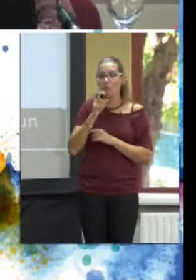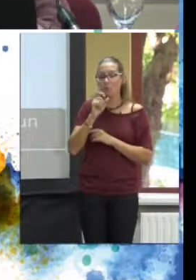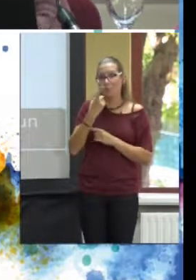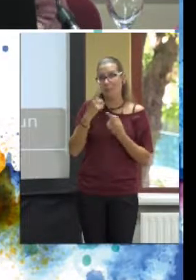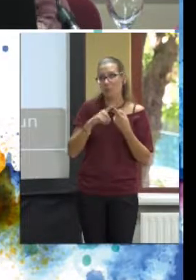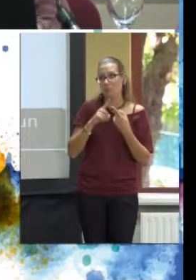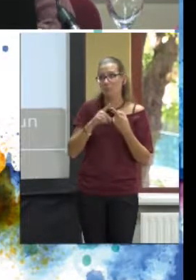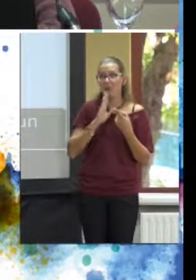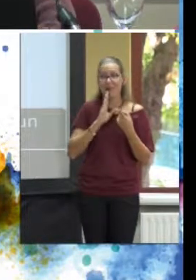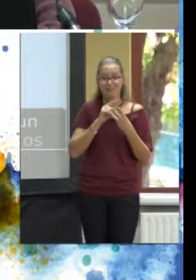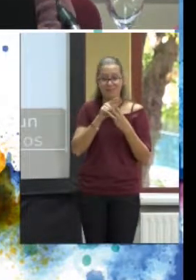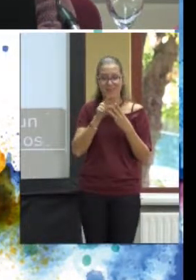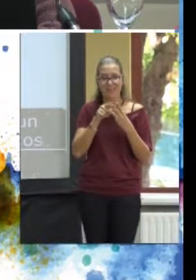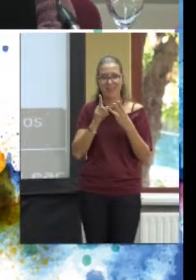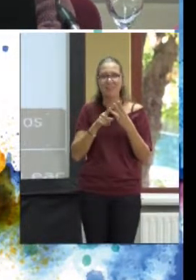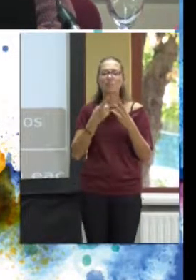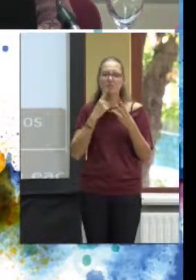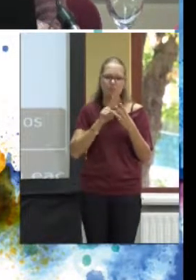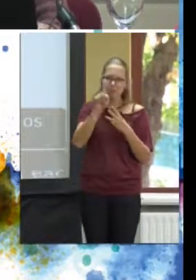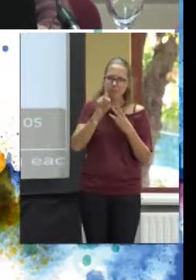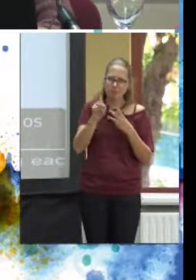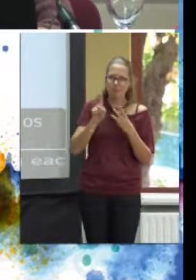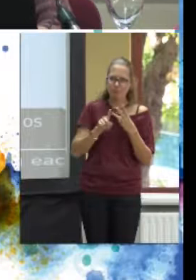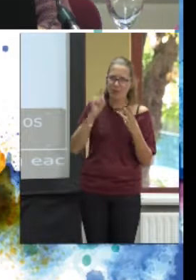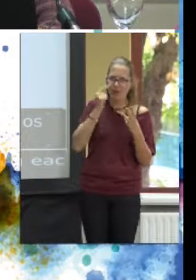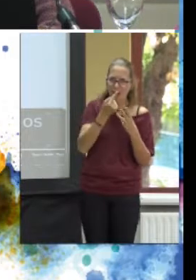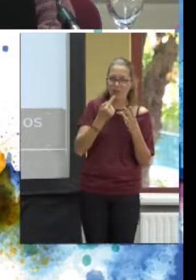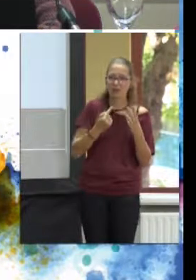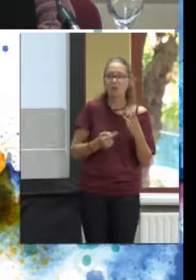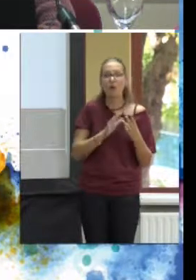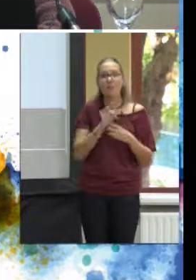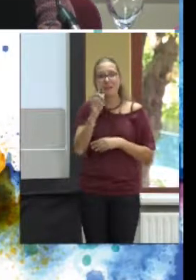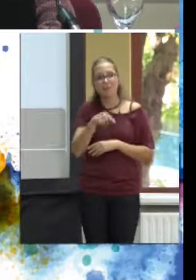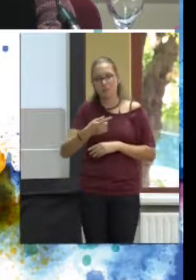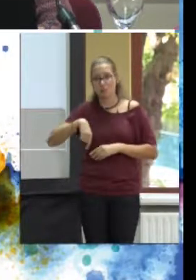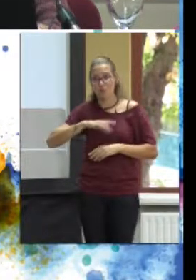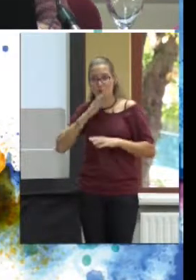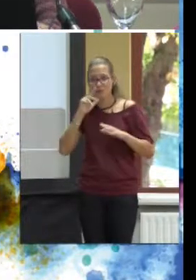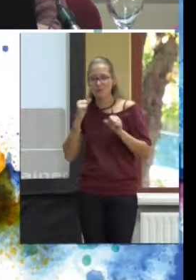of these aspects of the three I've explained, we are also